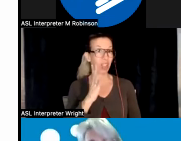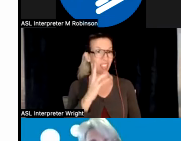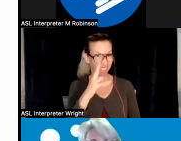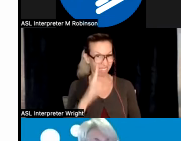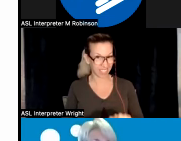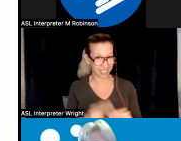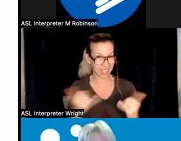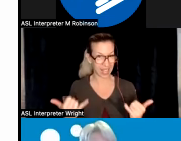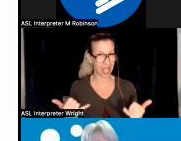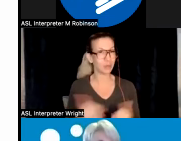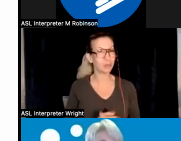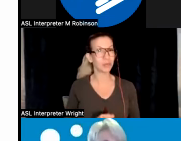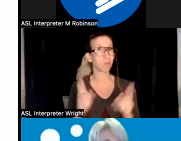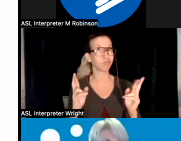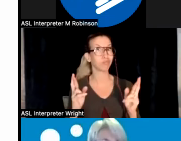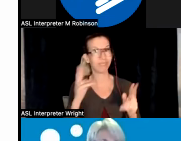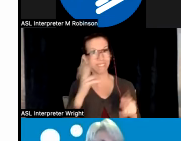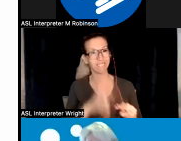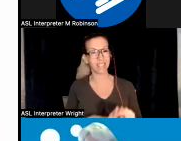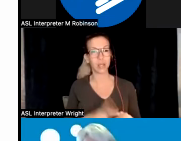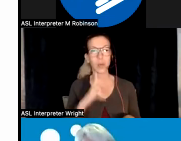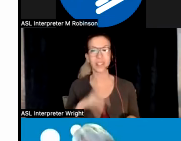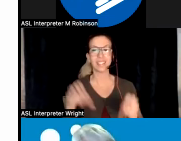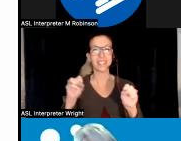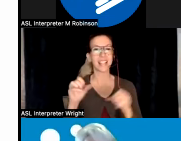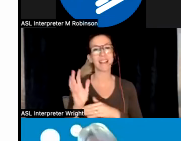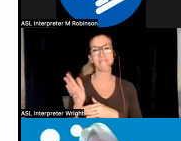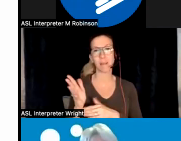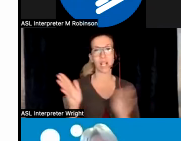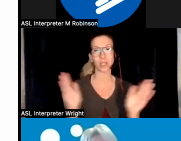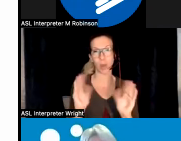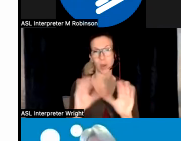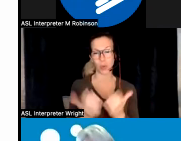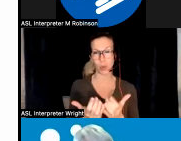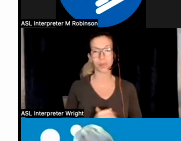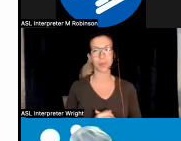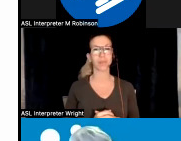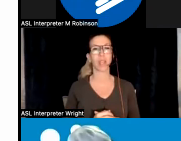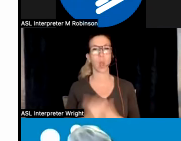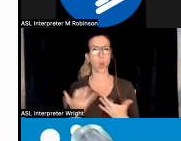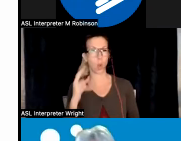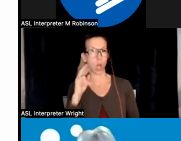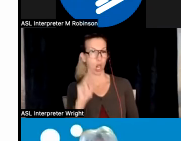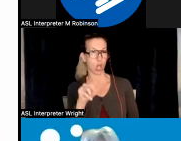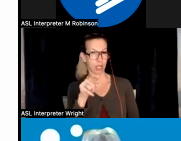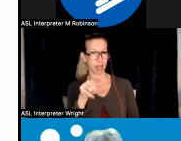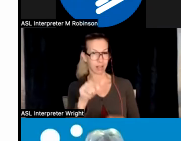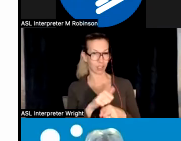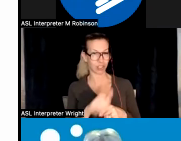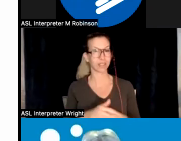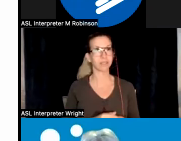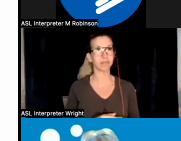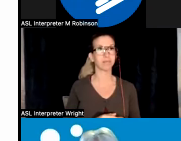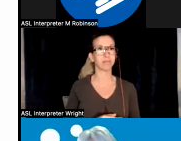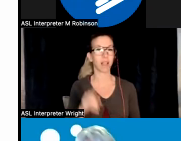fun. We're going to take 5 minutes, and we're going to get into small groups, and we're going to take a look at this exercise. And this is